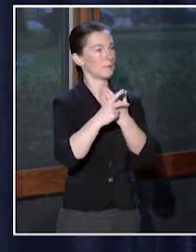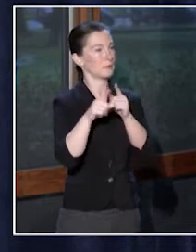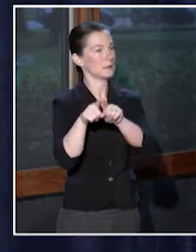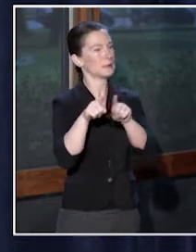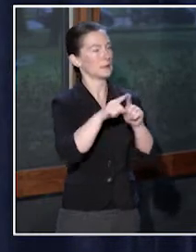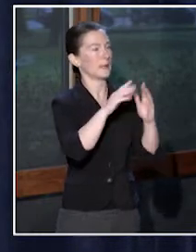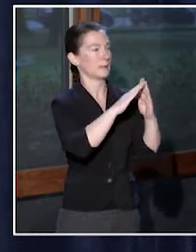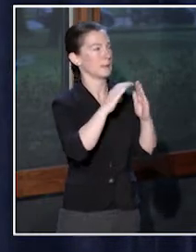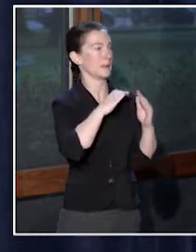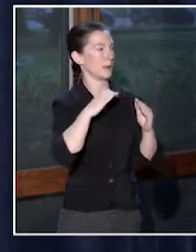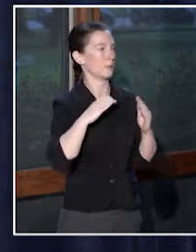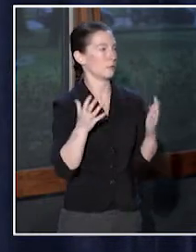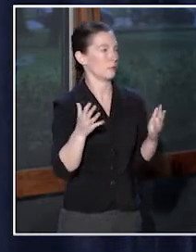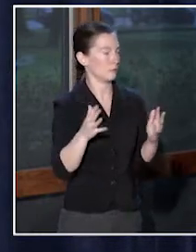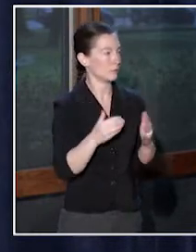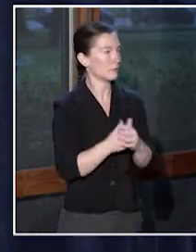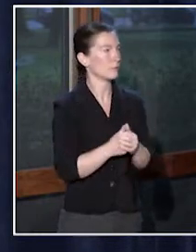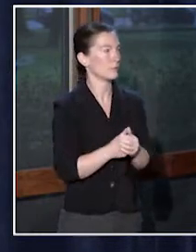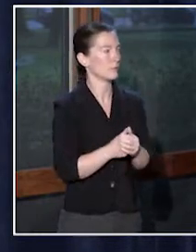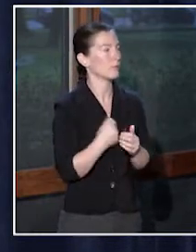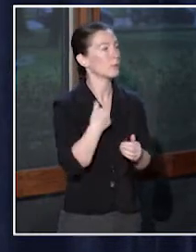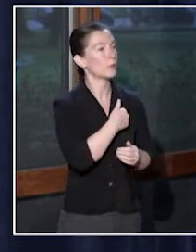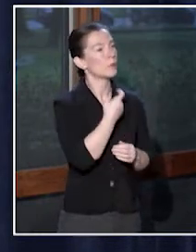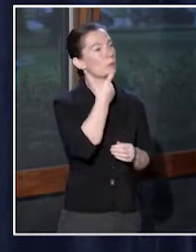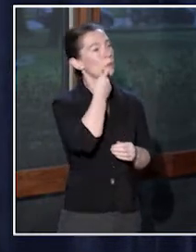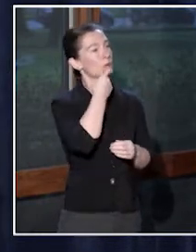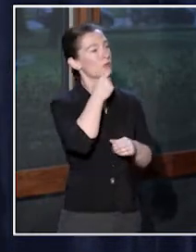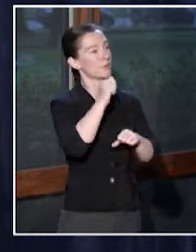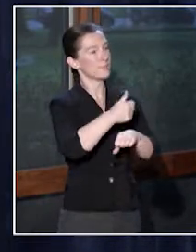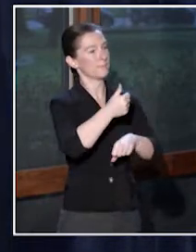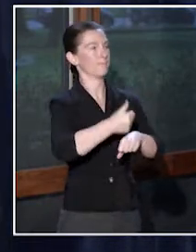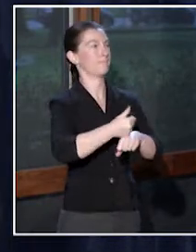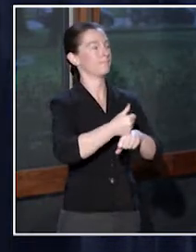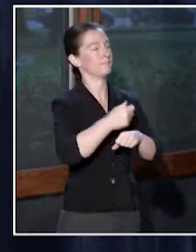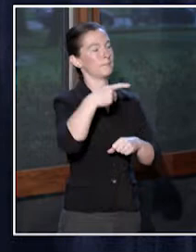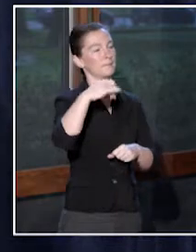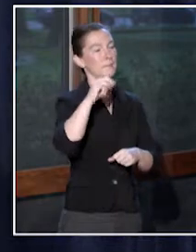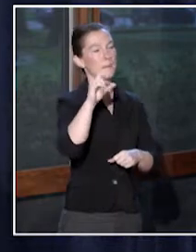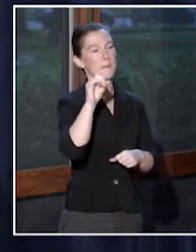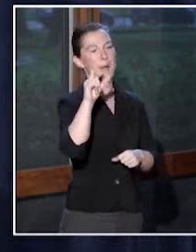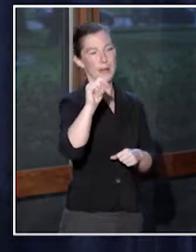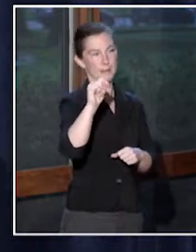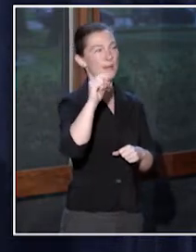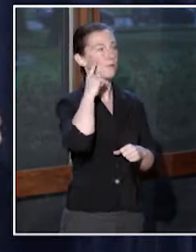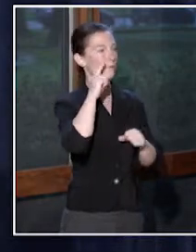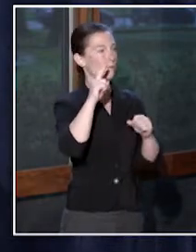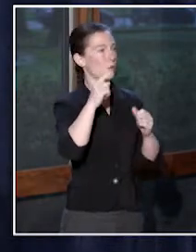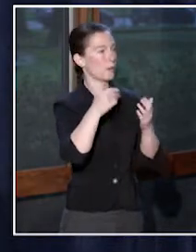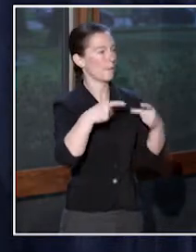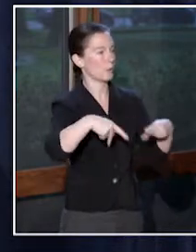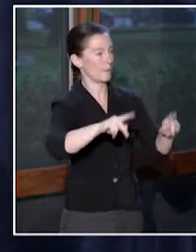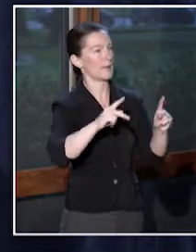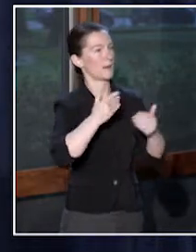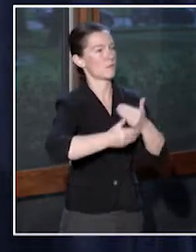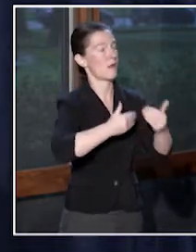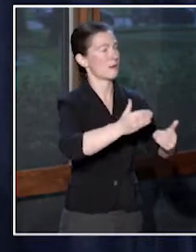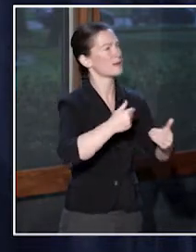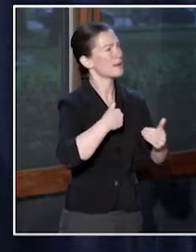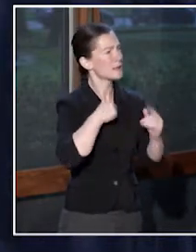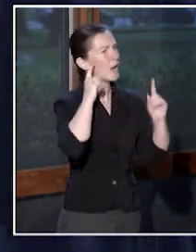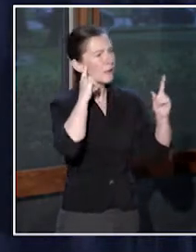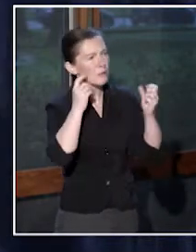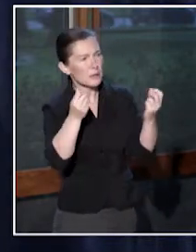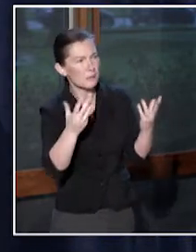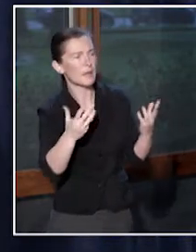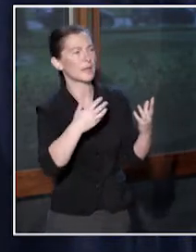did. We just launched a permitting pilot. You know, I've heard anecdotally people say, well, it takes too long, it costs too much,